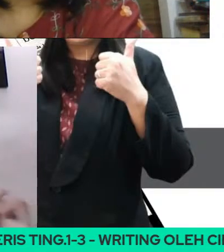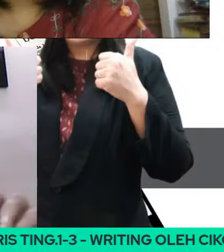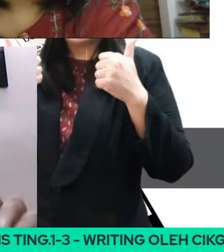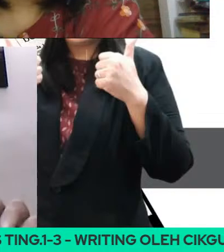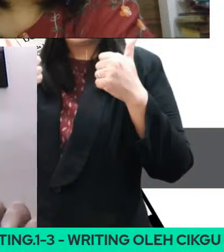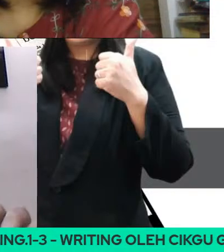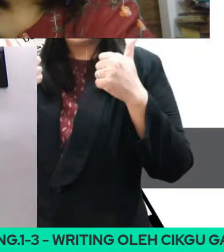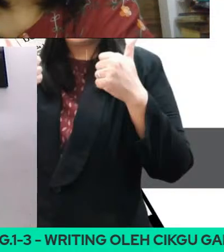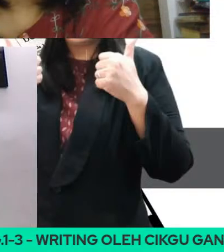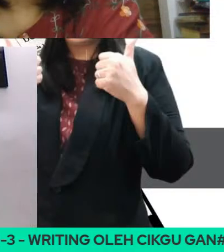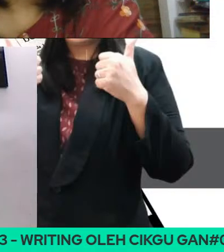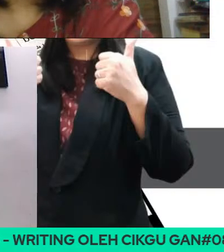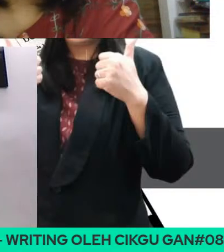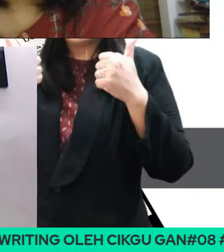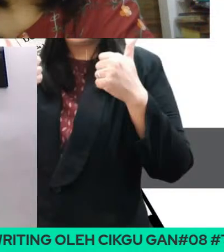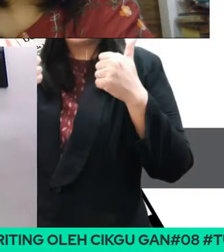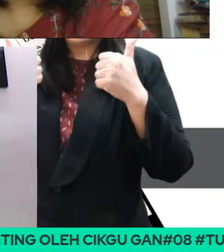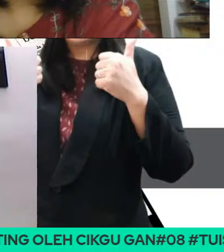listen attentively.